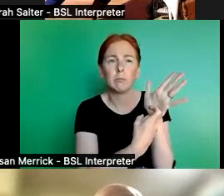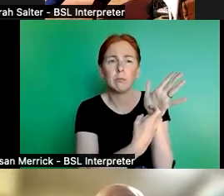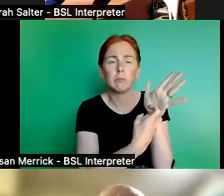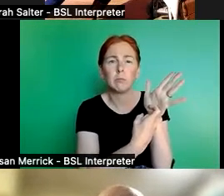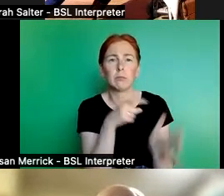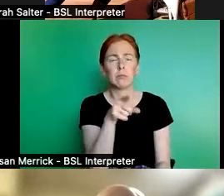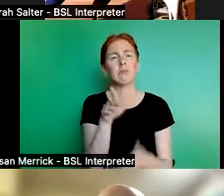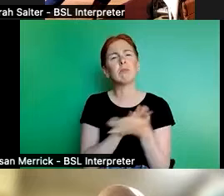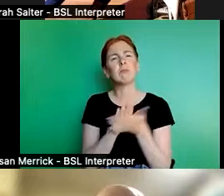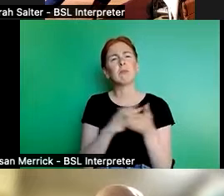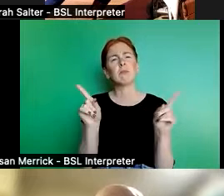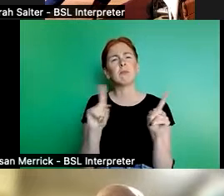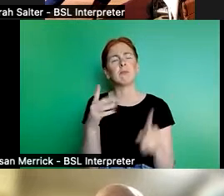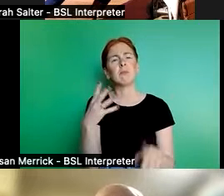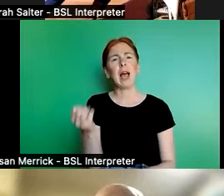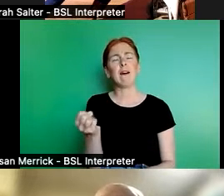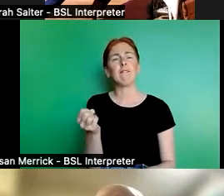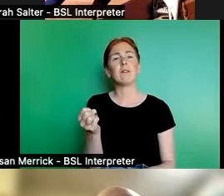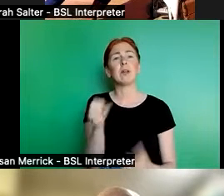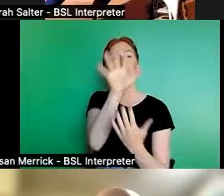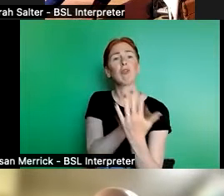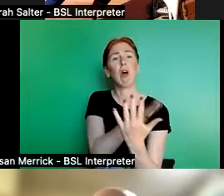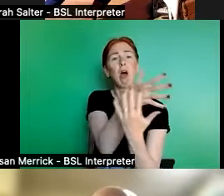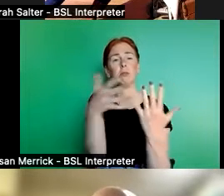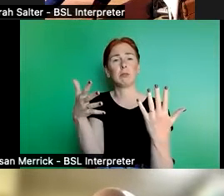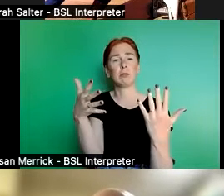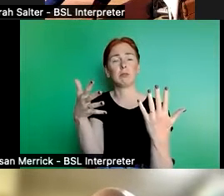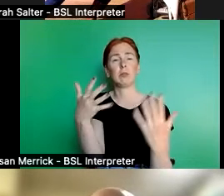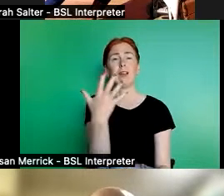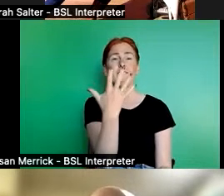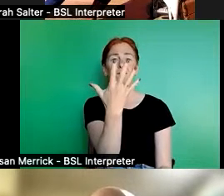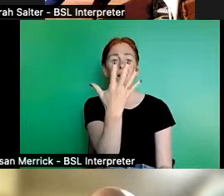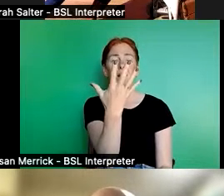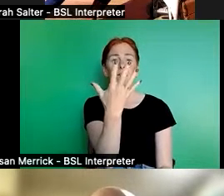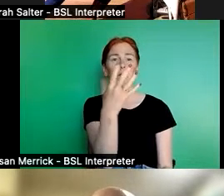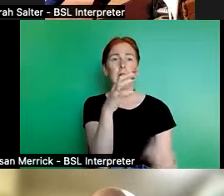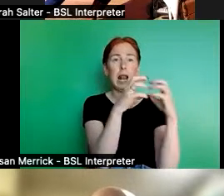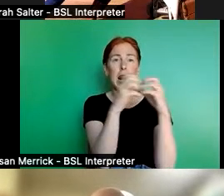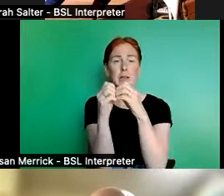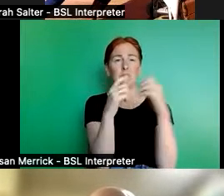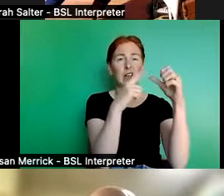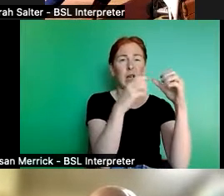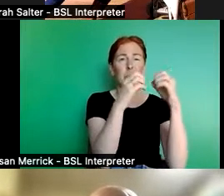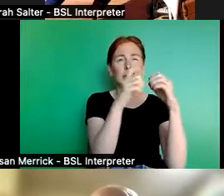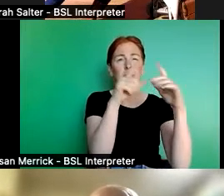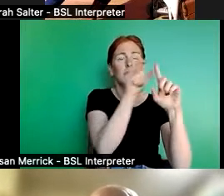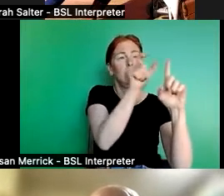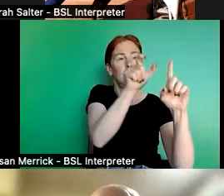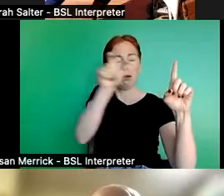letters on the, and every line has 5 letters, and the spacing between each letter is the same, and the size of